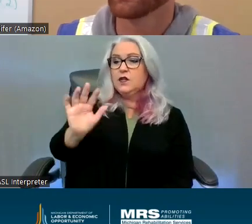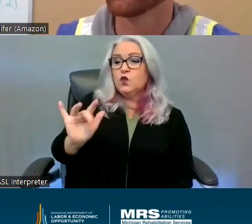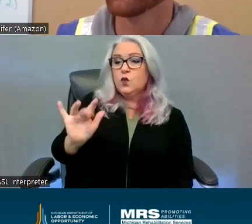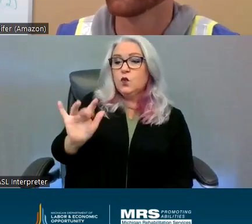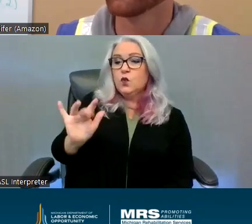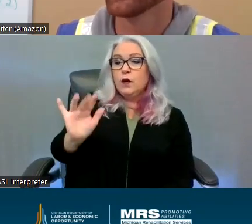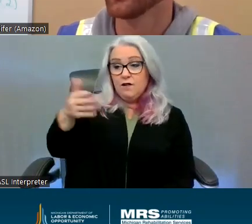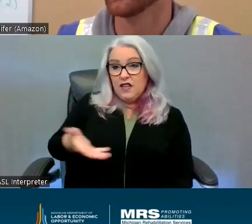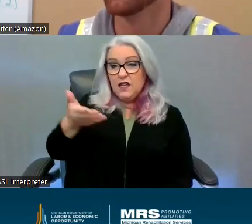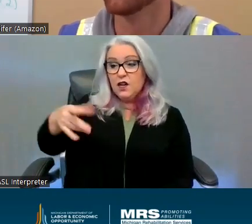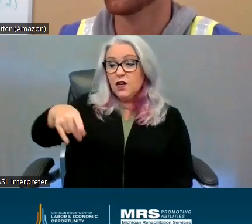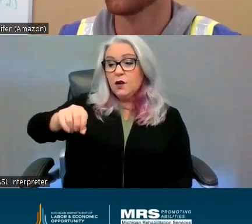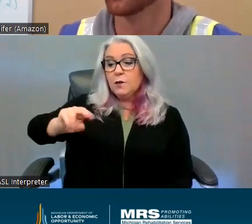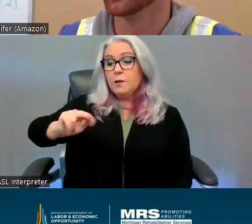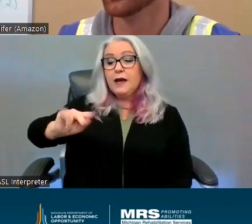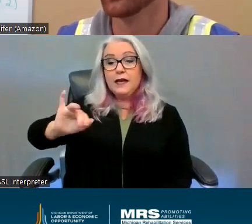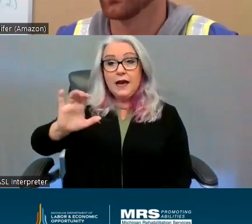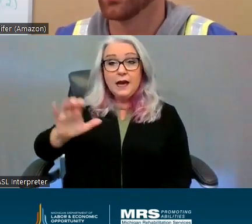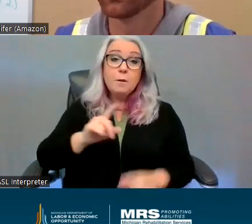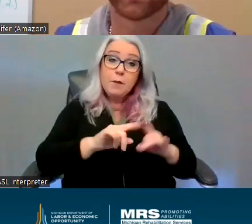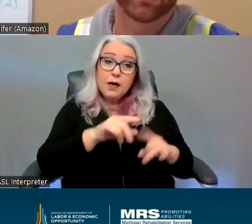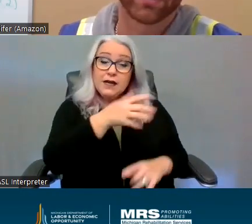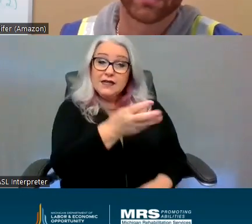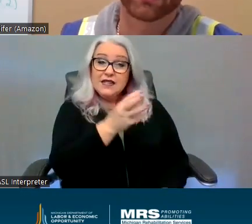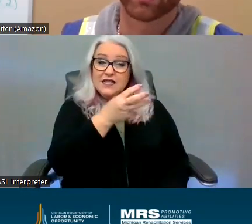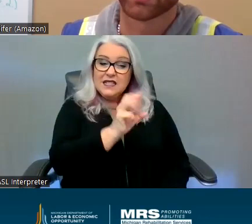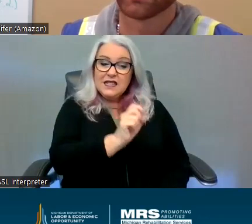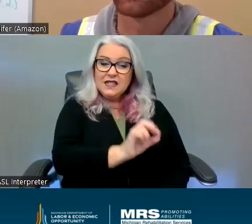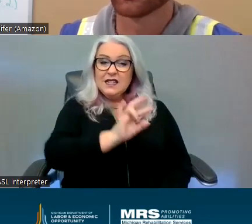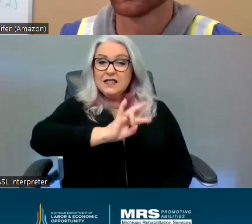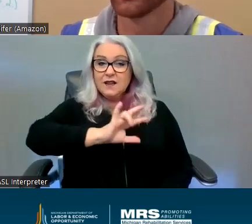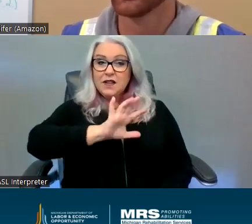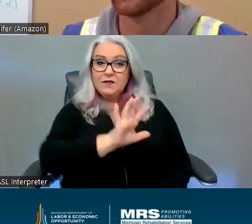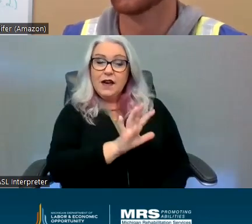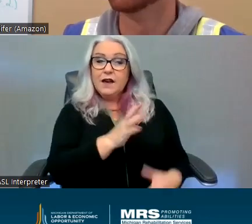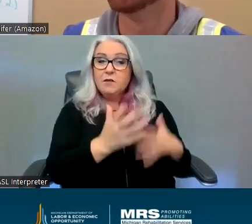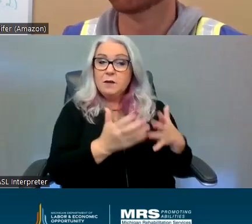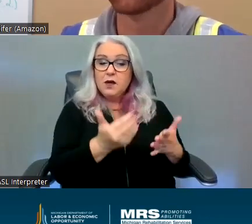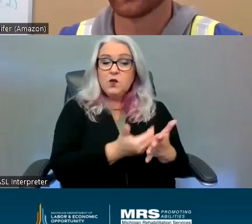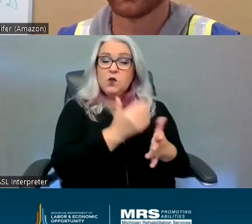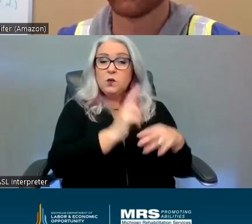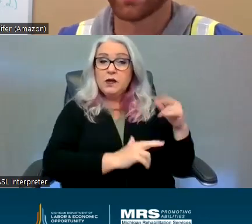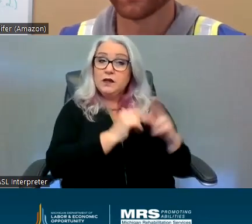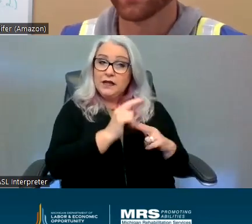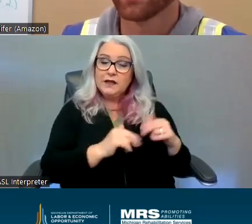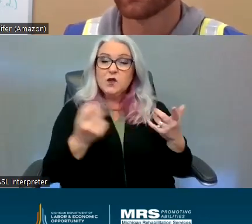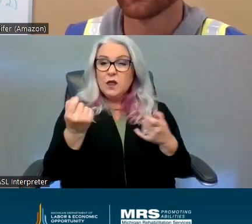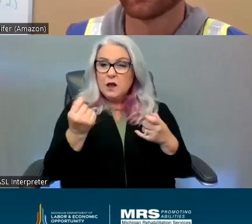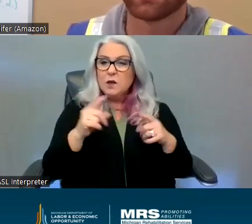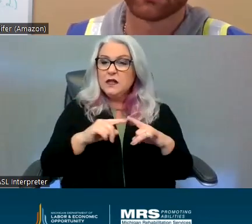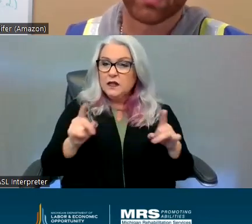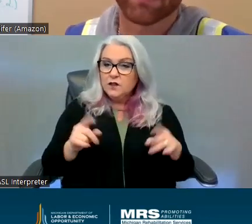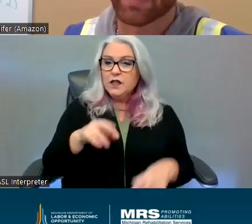$16.75 for a new facility that's going in the city. In Romulus,